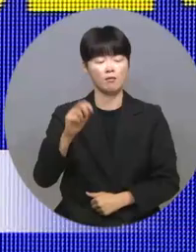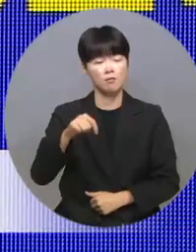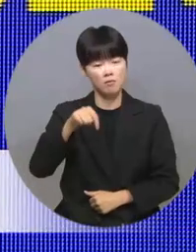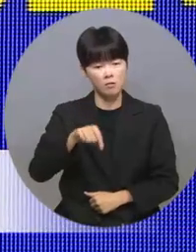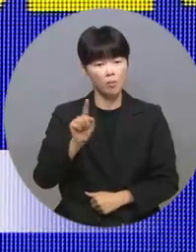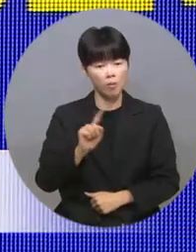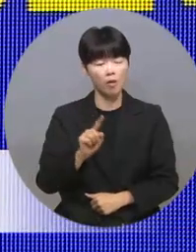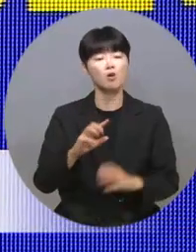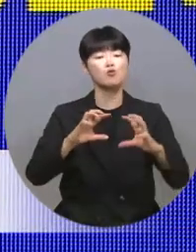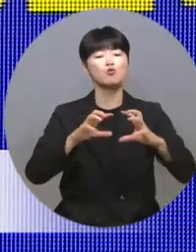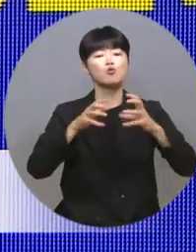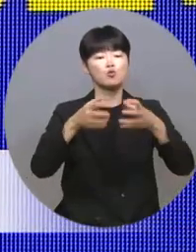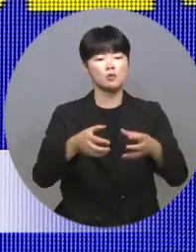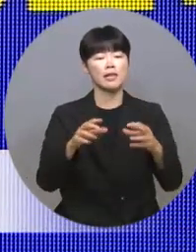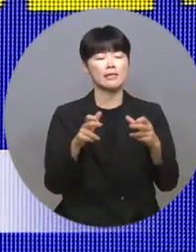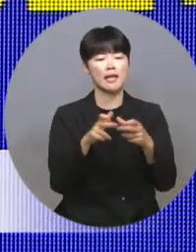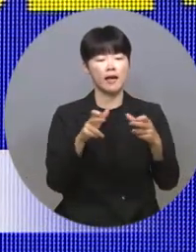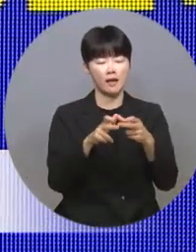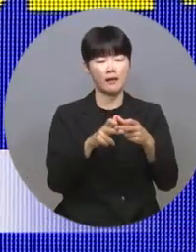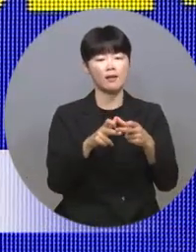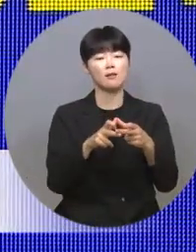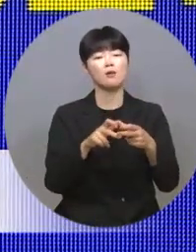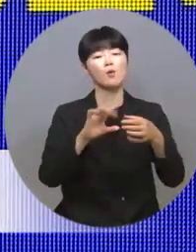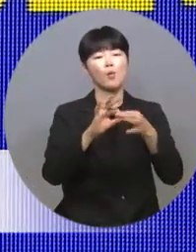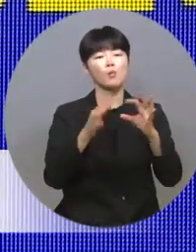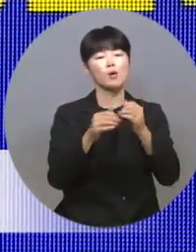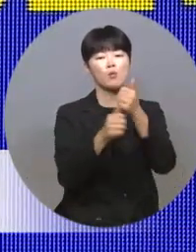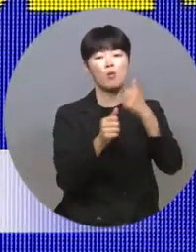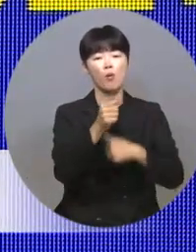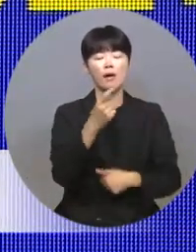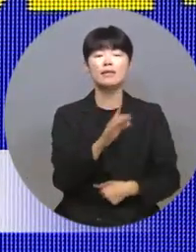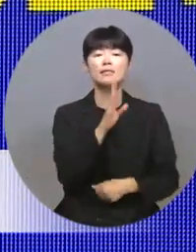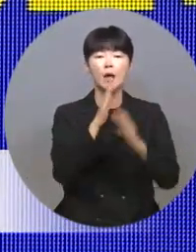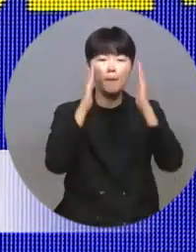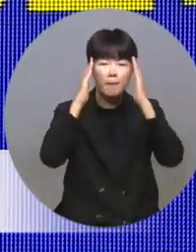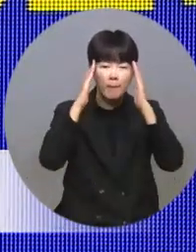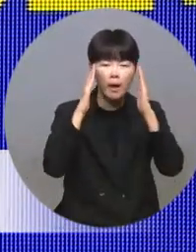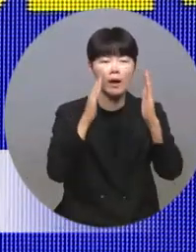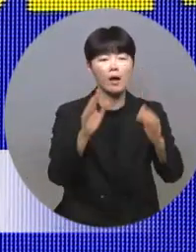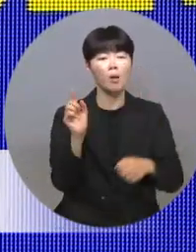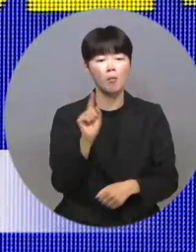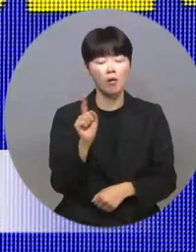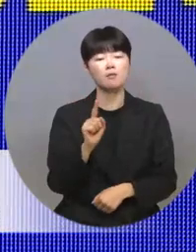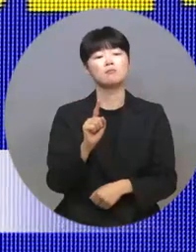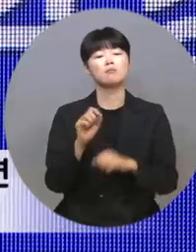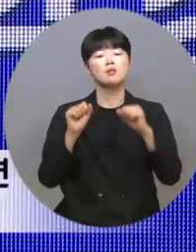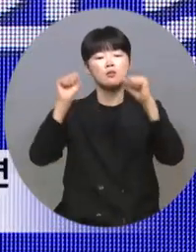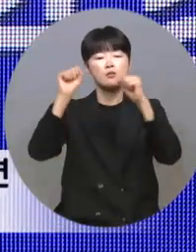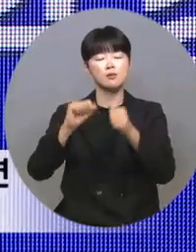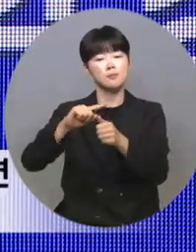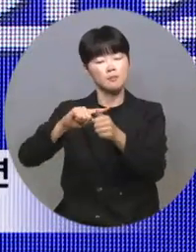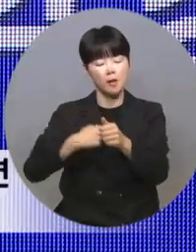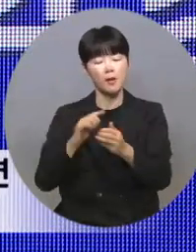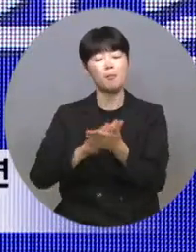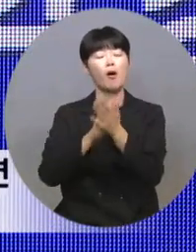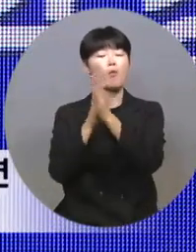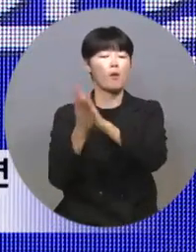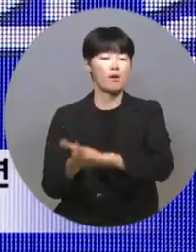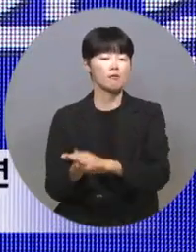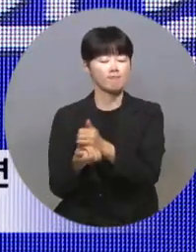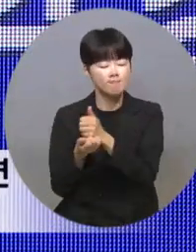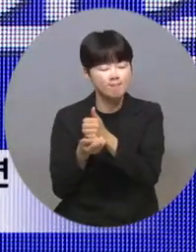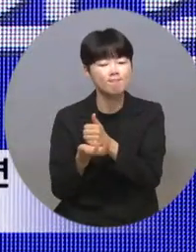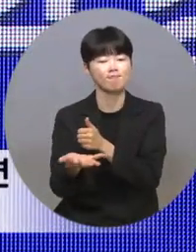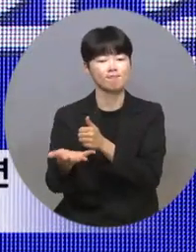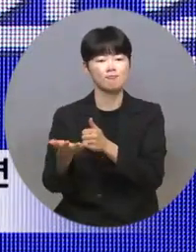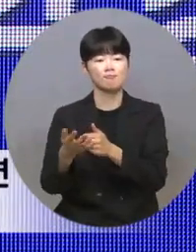mean at the IPC about change starting with sport. So that is all of